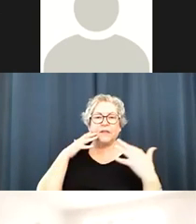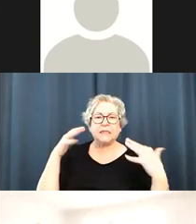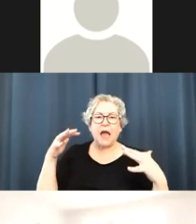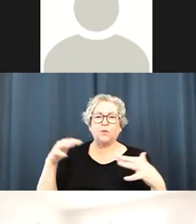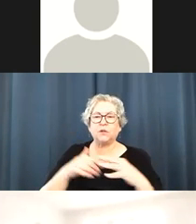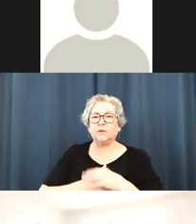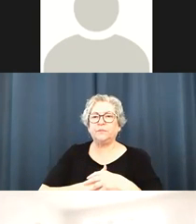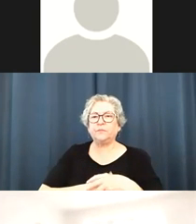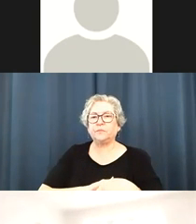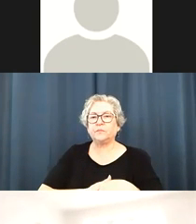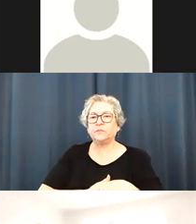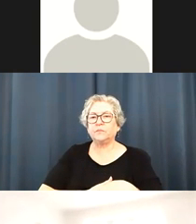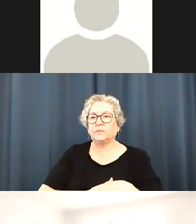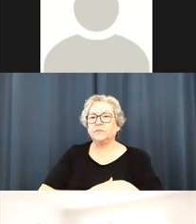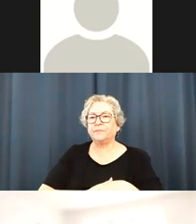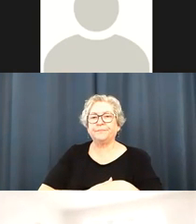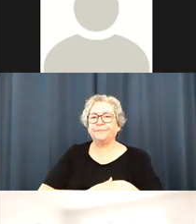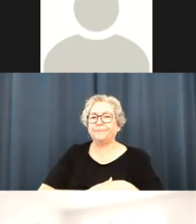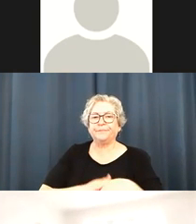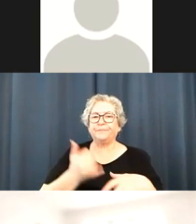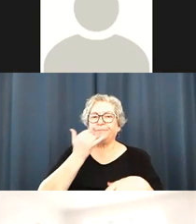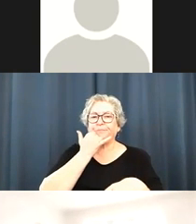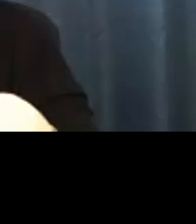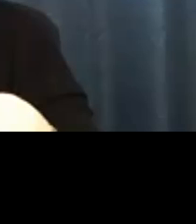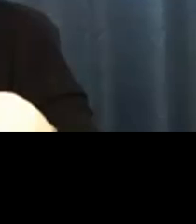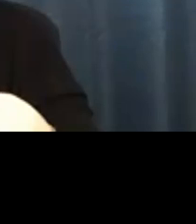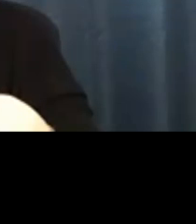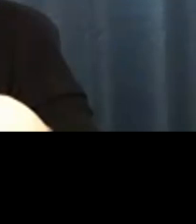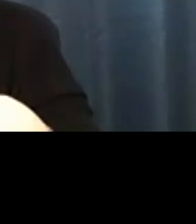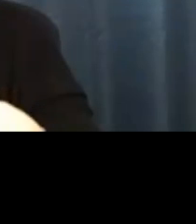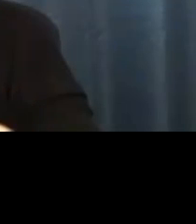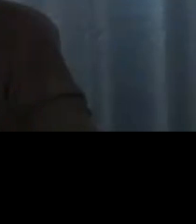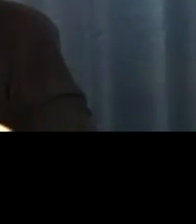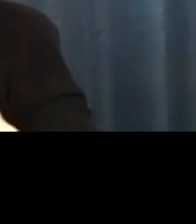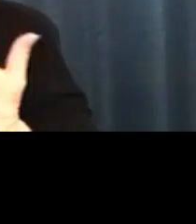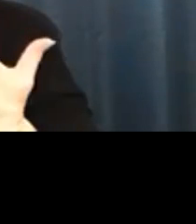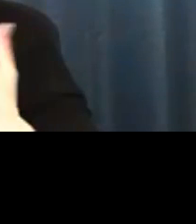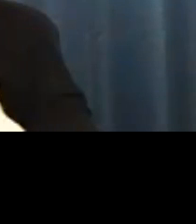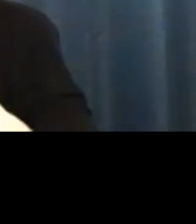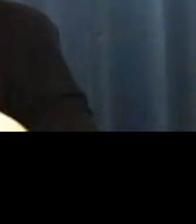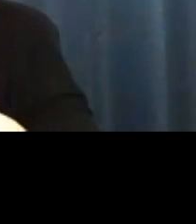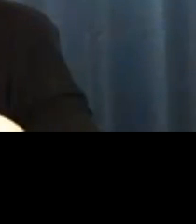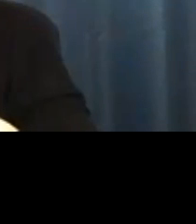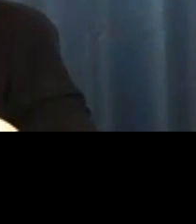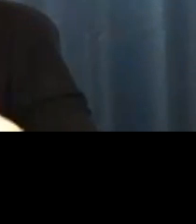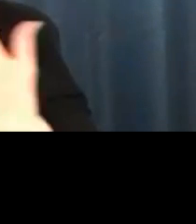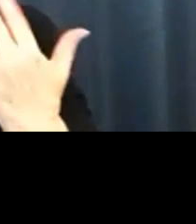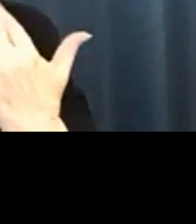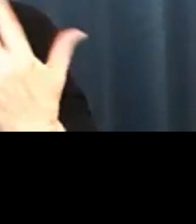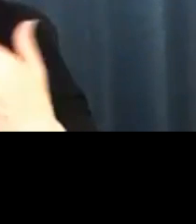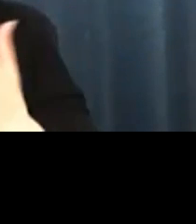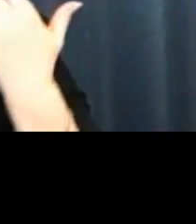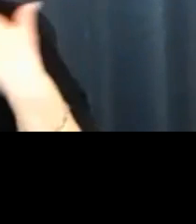Oh, did I click the wrong thing? I think I did. I see a PowerPoint. Yeah, that was wrong. Mistakes happen, right?